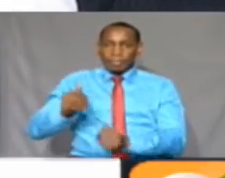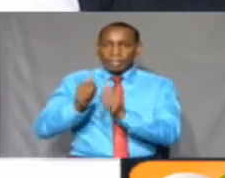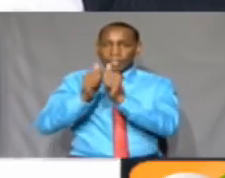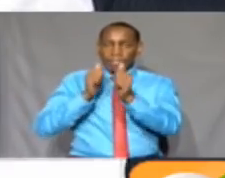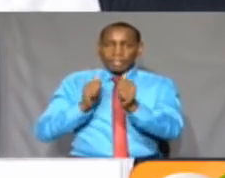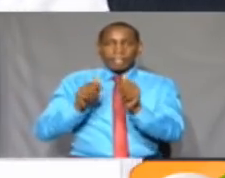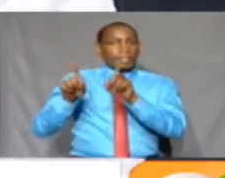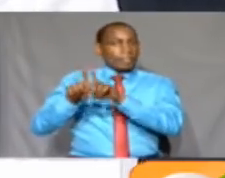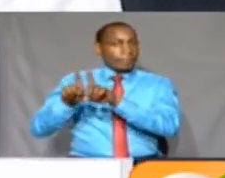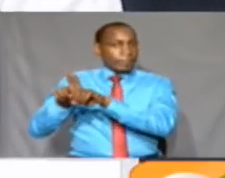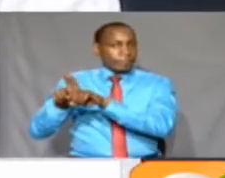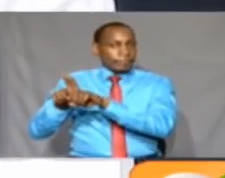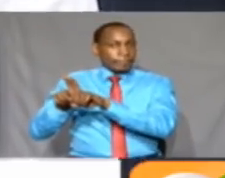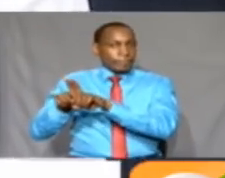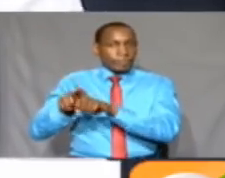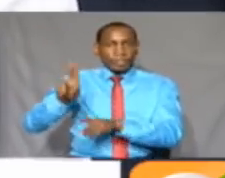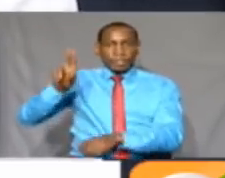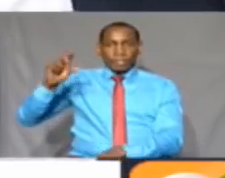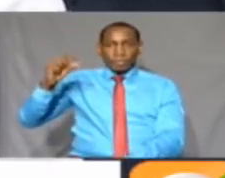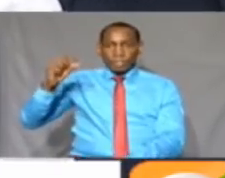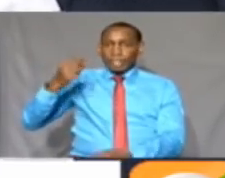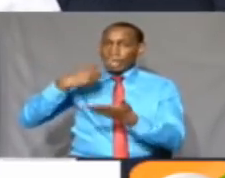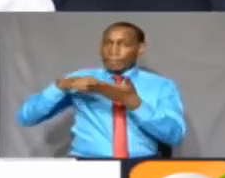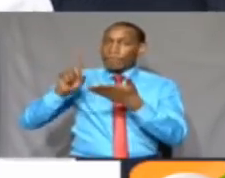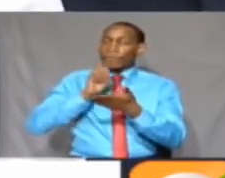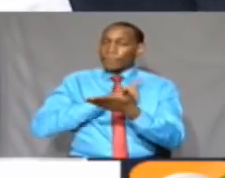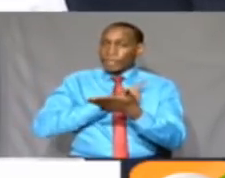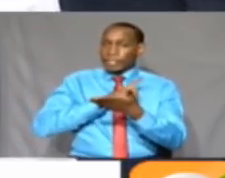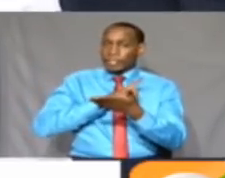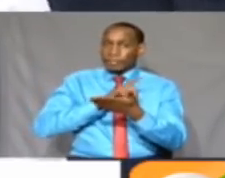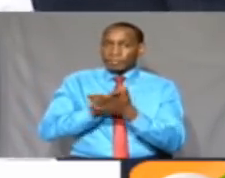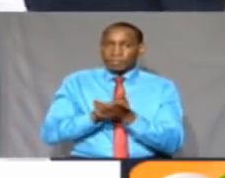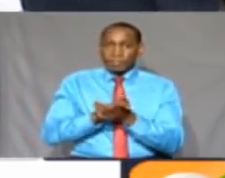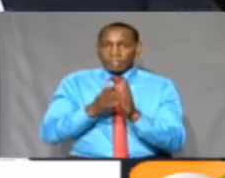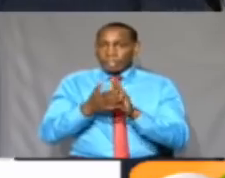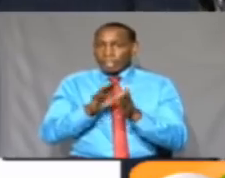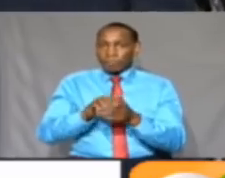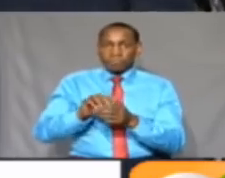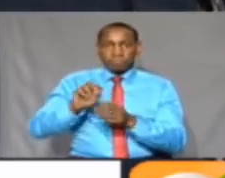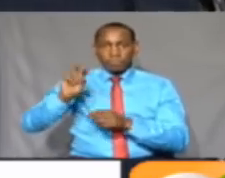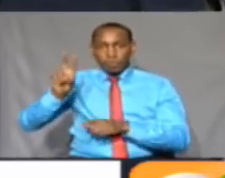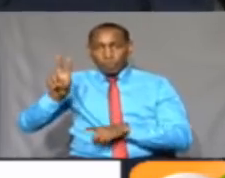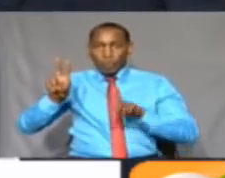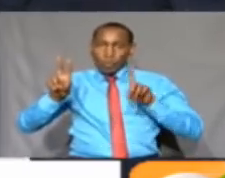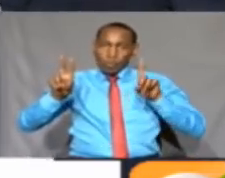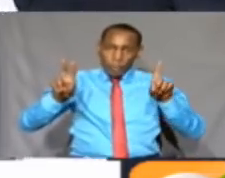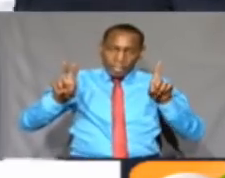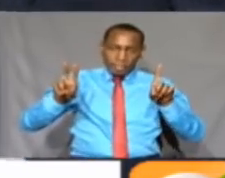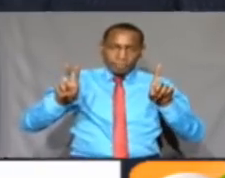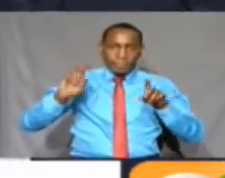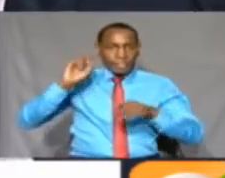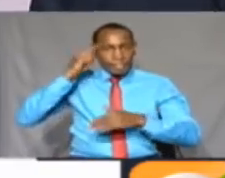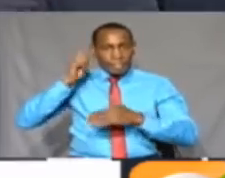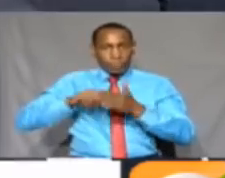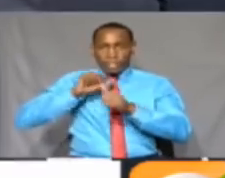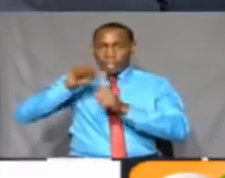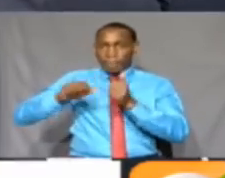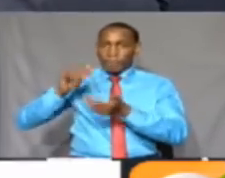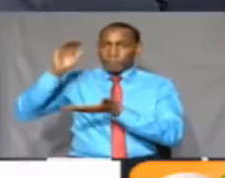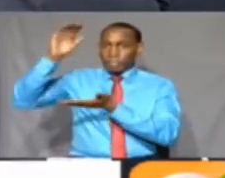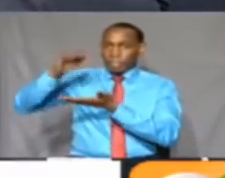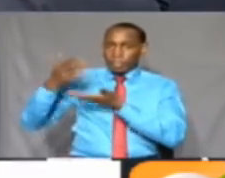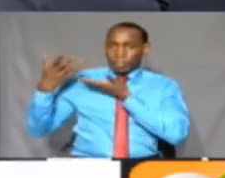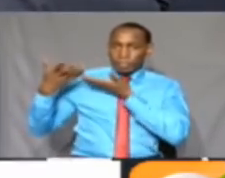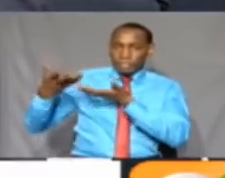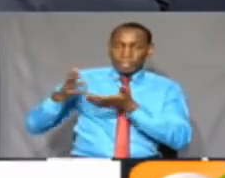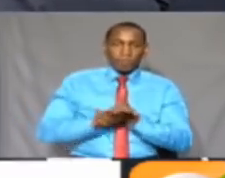it did. Uasin Gishu has approved it. So the score is kind of 2-1 right now. Yes. What do you think of Punguza Mizigo? Oh,